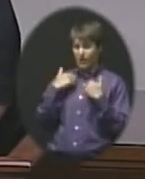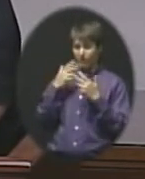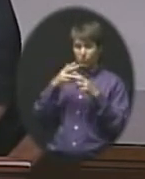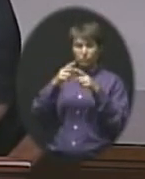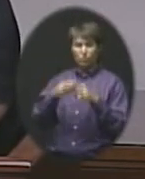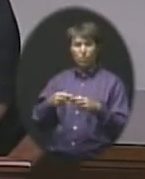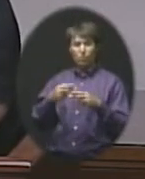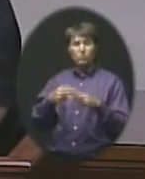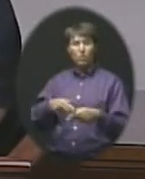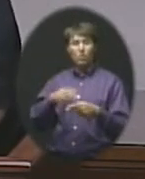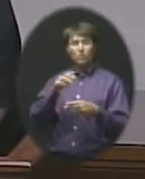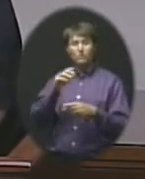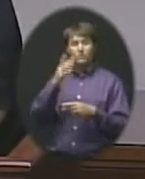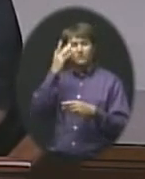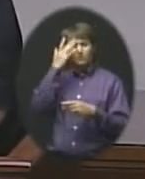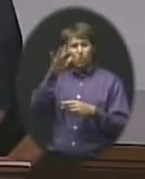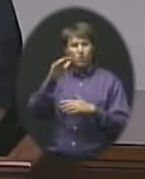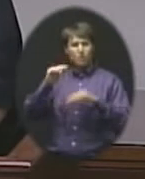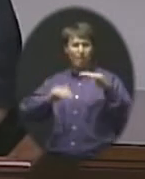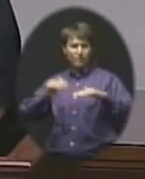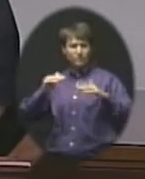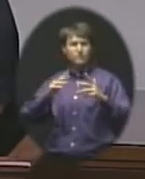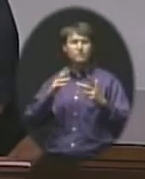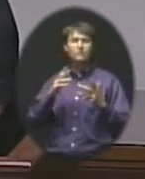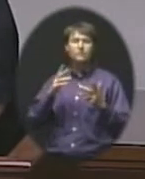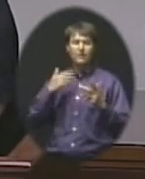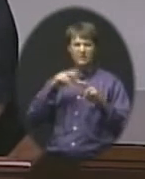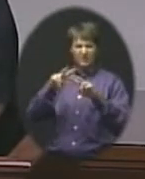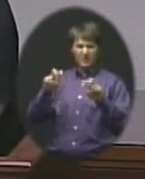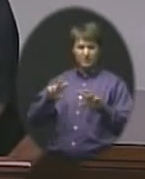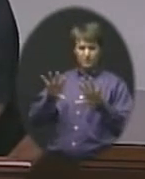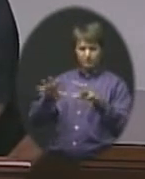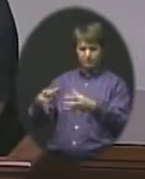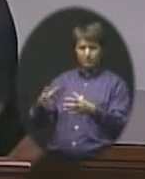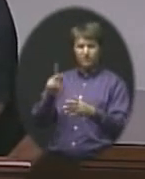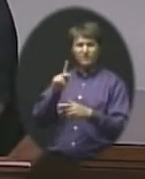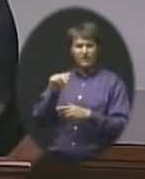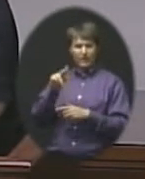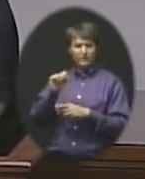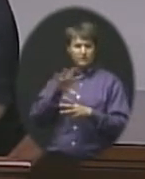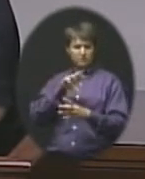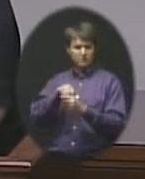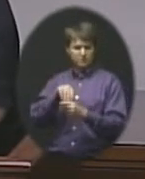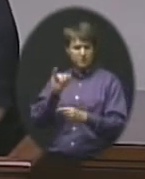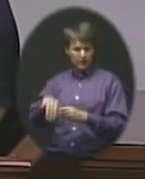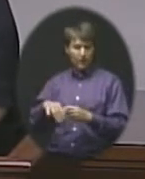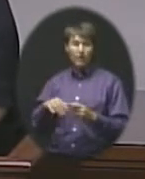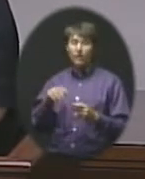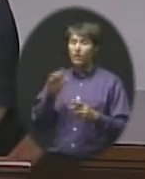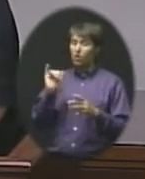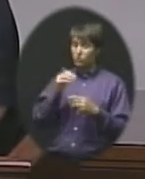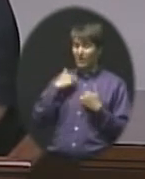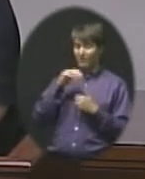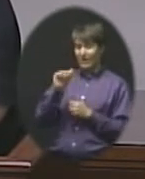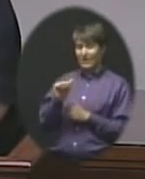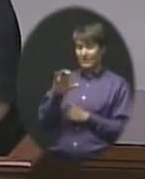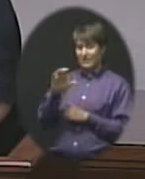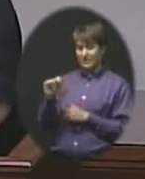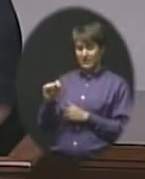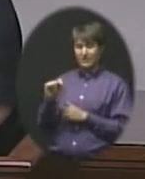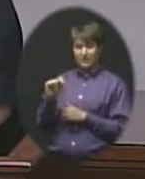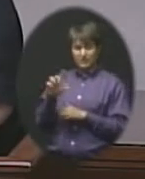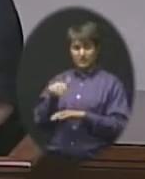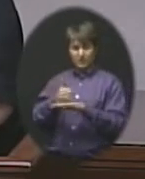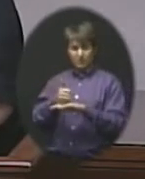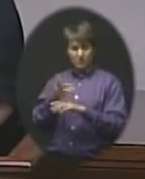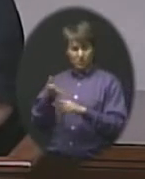called Smarter Balanced. It's an assessment consortium that currently Kansas is part of. They also have ACT on the table. There's a